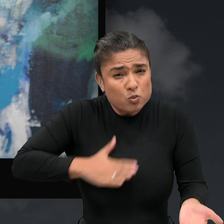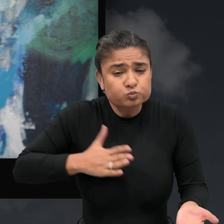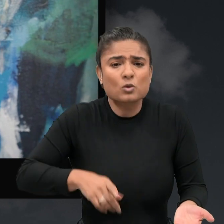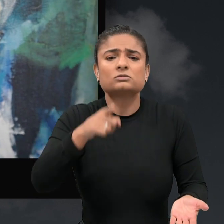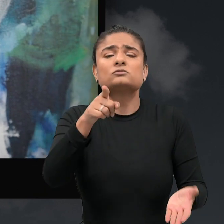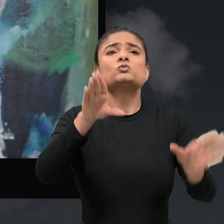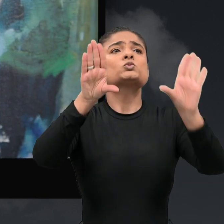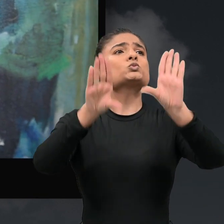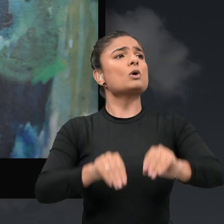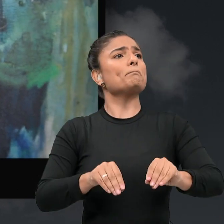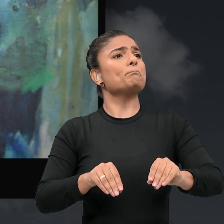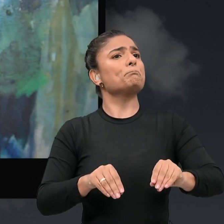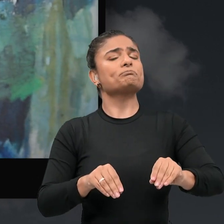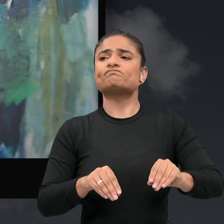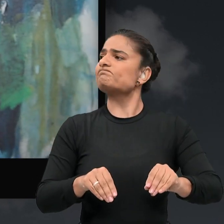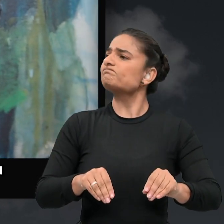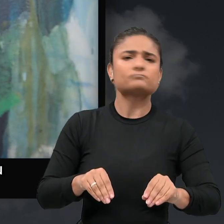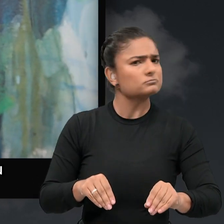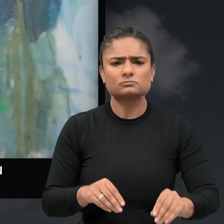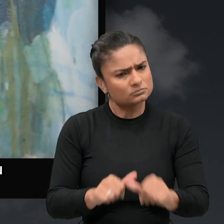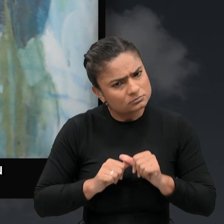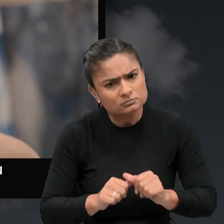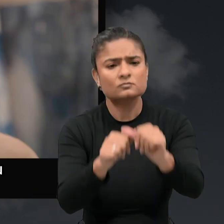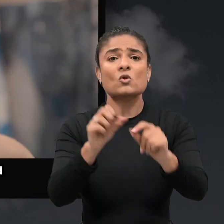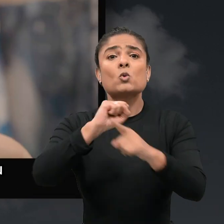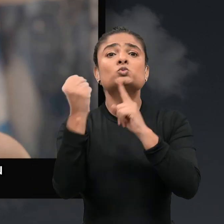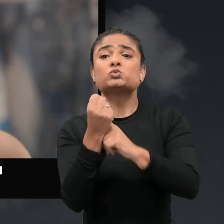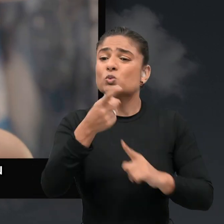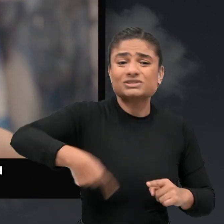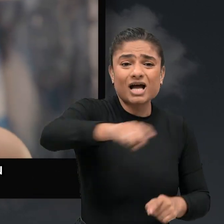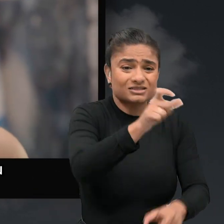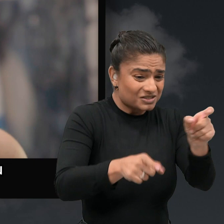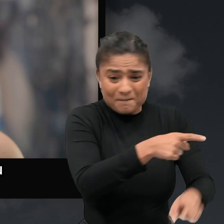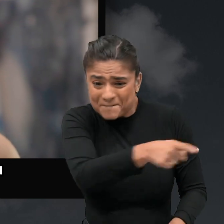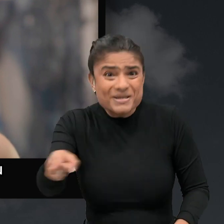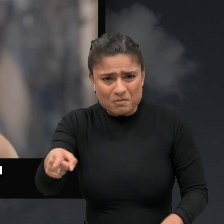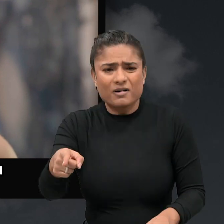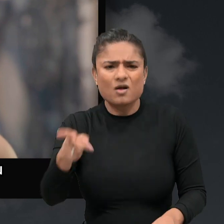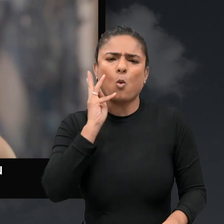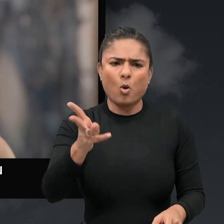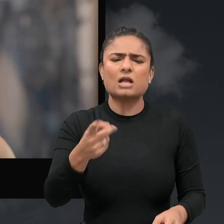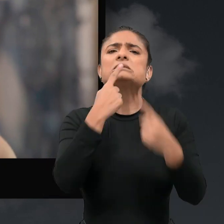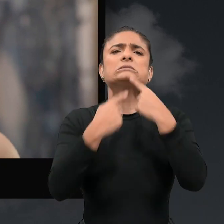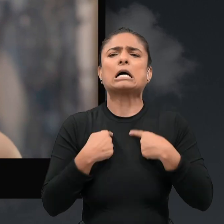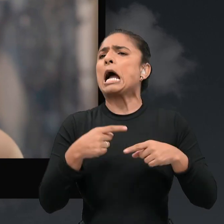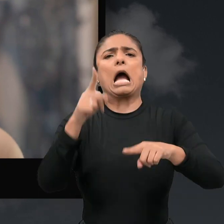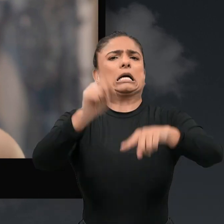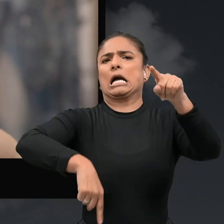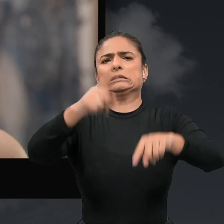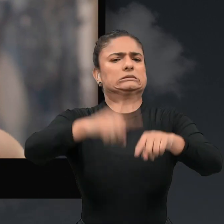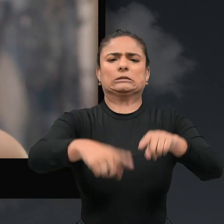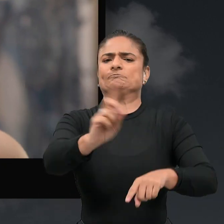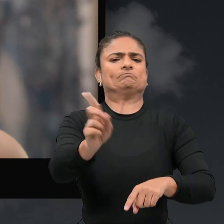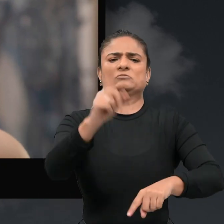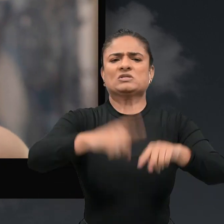disabilities, it would be to never stop making. Even if society or people around you say you